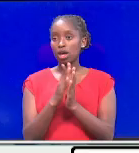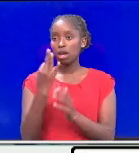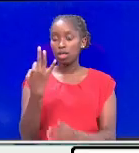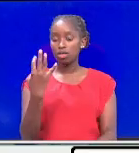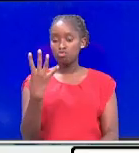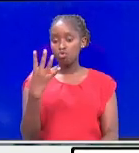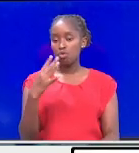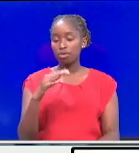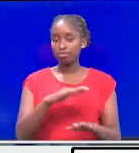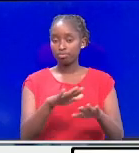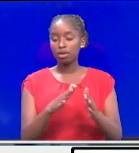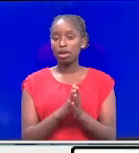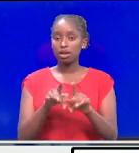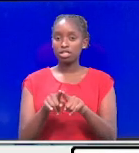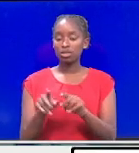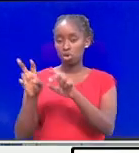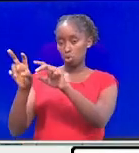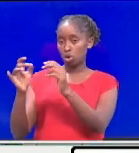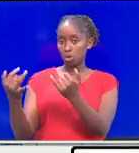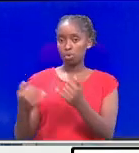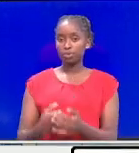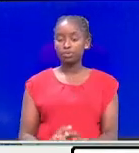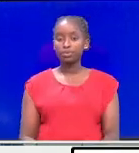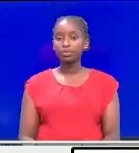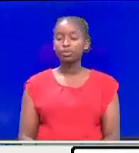services in all health facilities. Listen in.